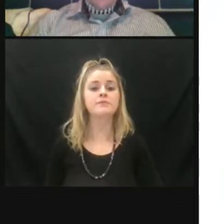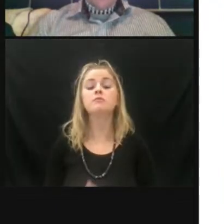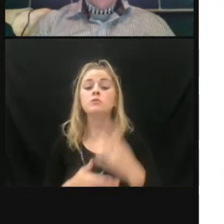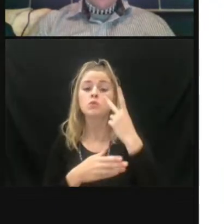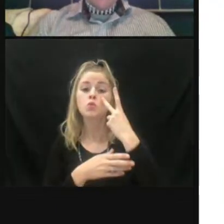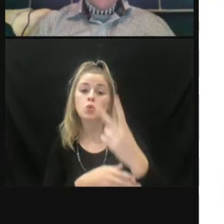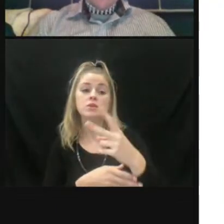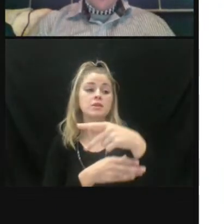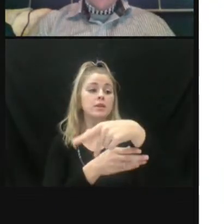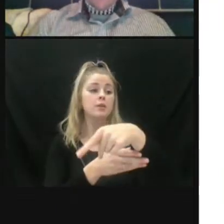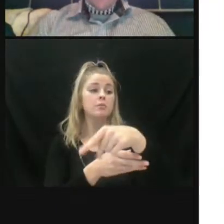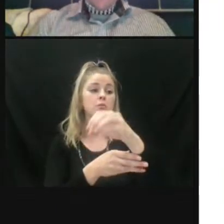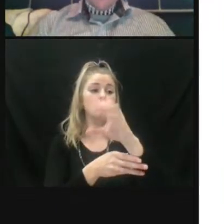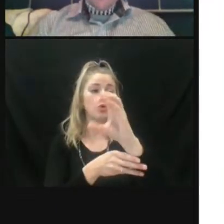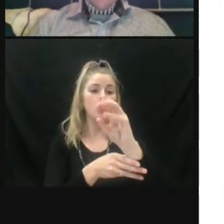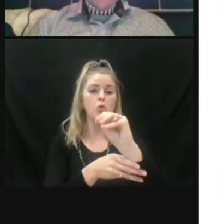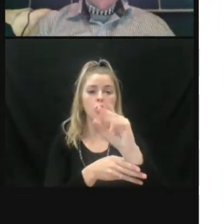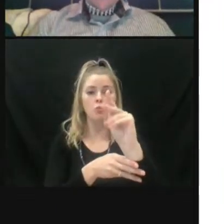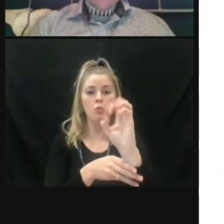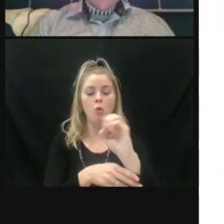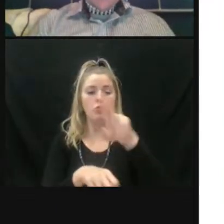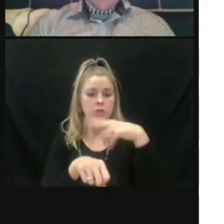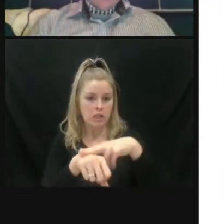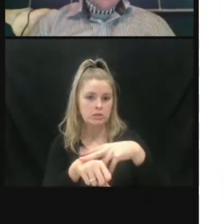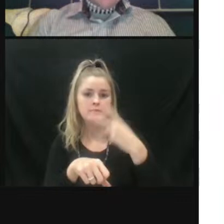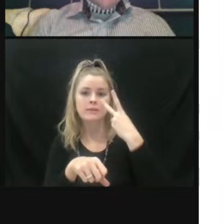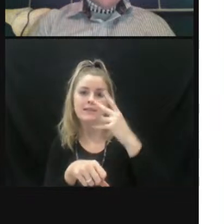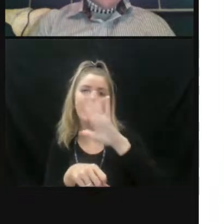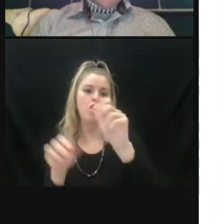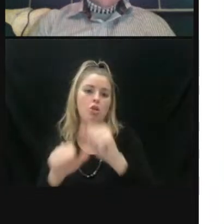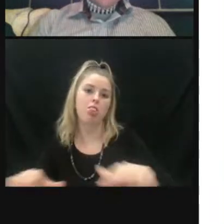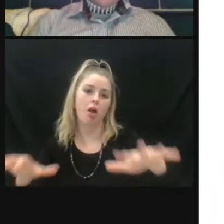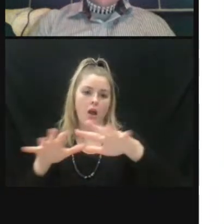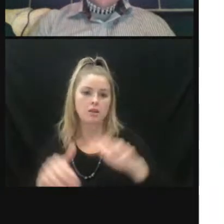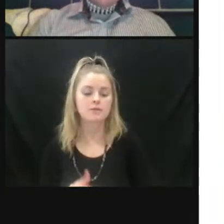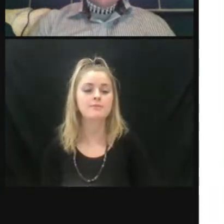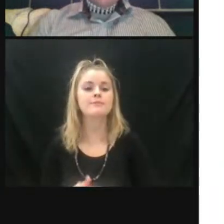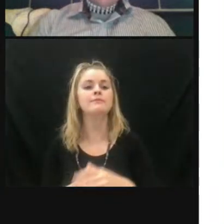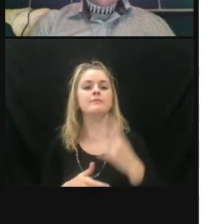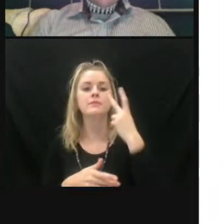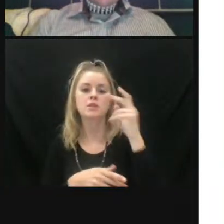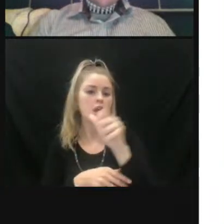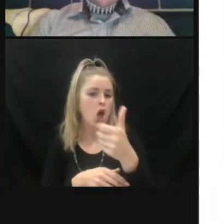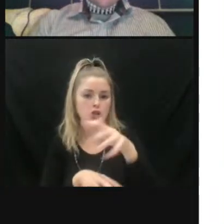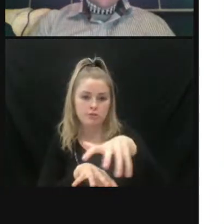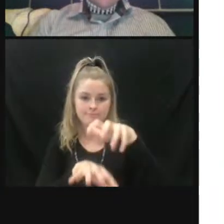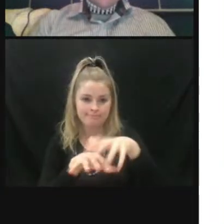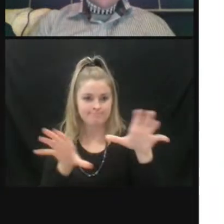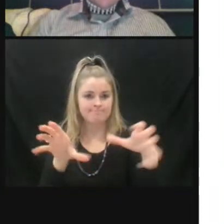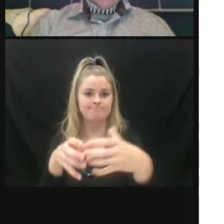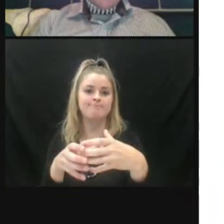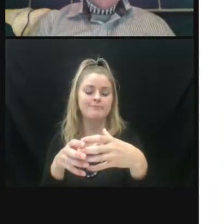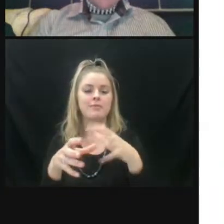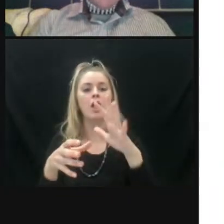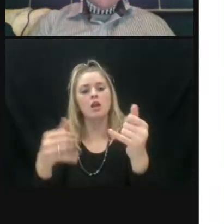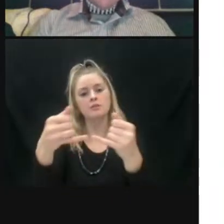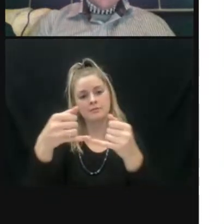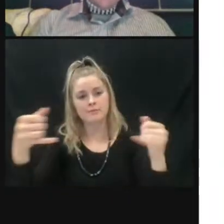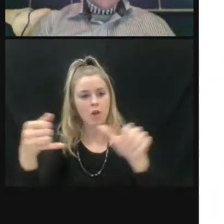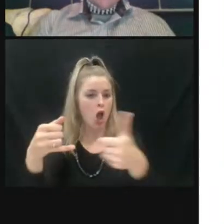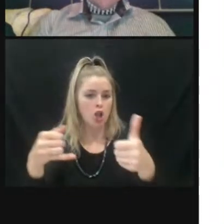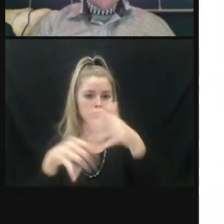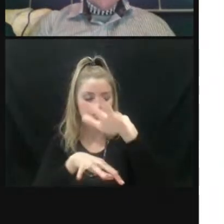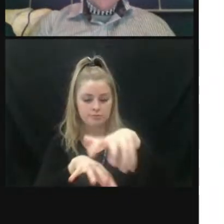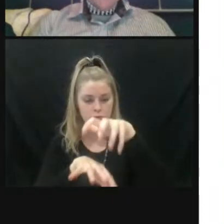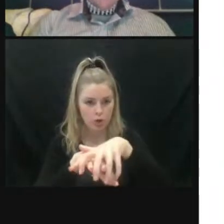Indian Nation is and where their tribal territory is. We can see where the Mayaisuwàk Band of Indians, their territory borders the Choptank River and